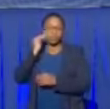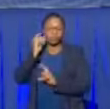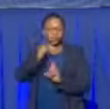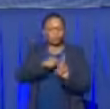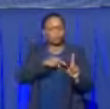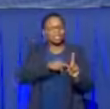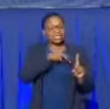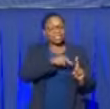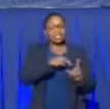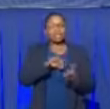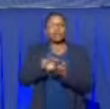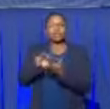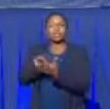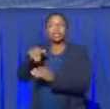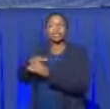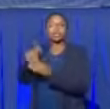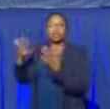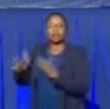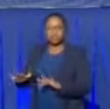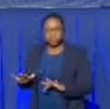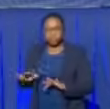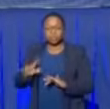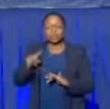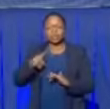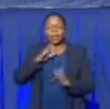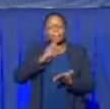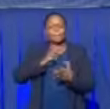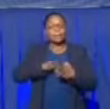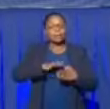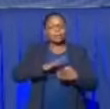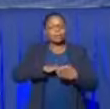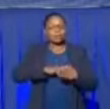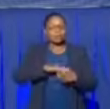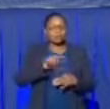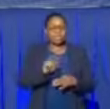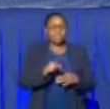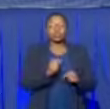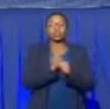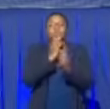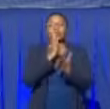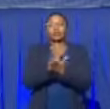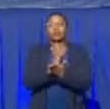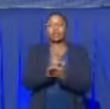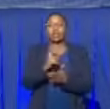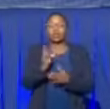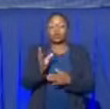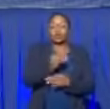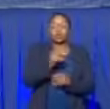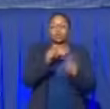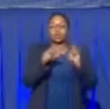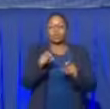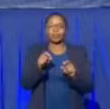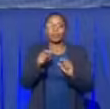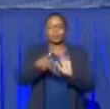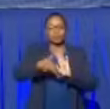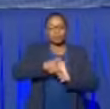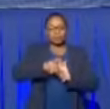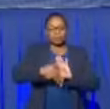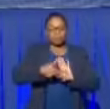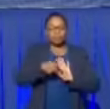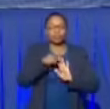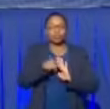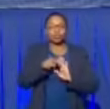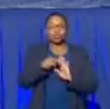the envelopes are to ensure that we can verify that only persons who have been approved to vote by special vote have voted,